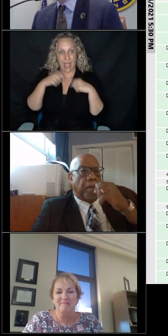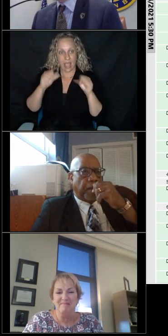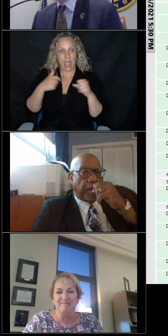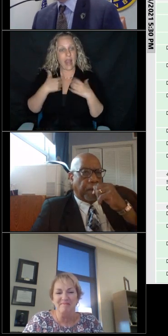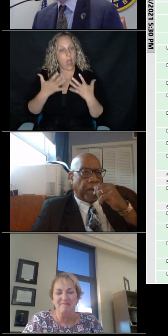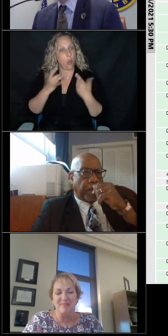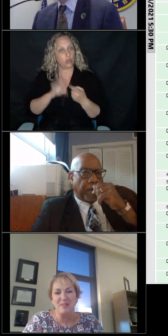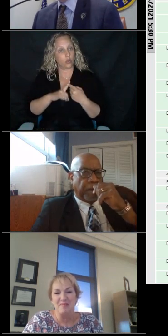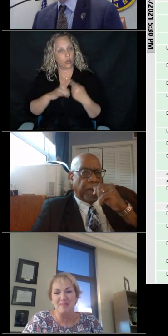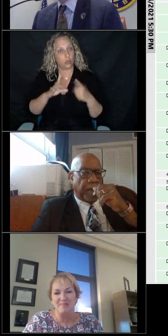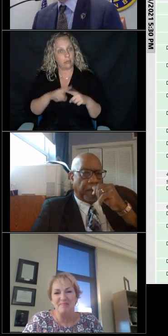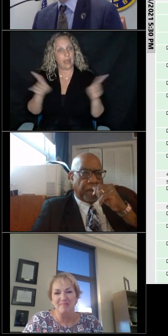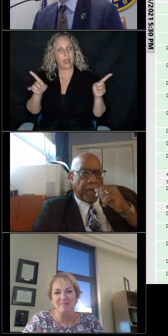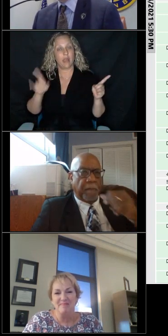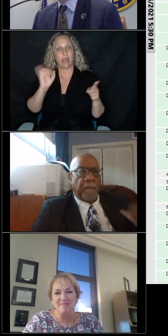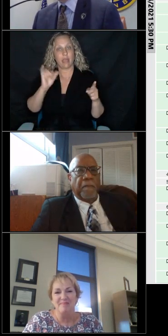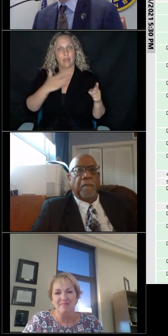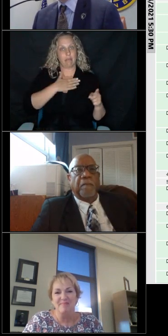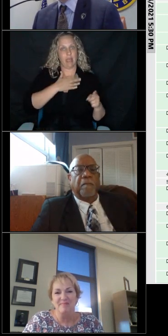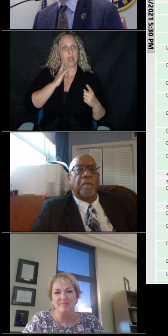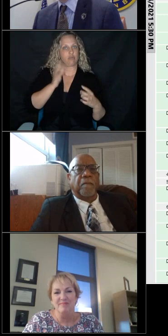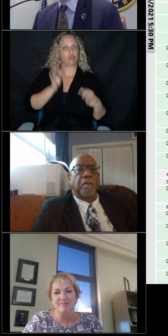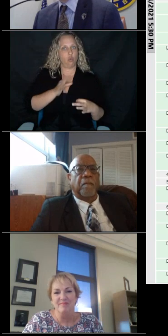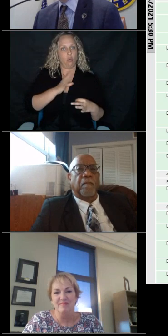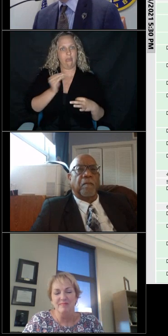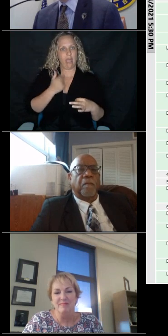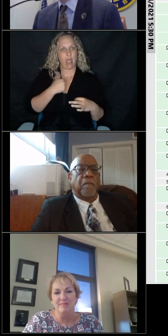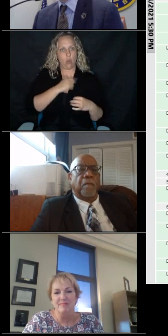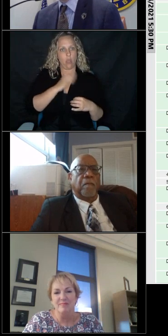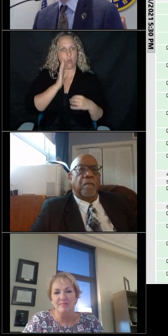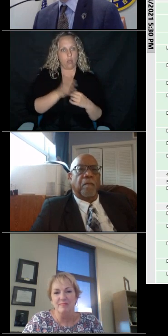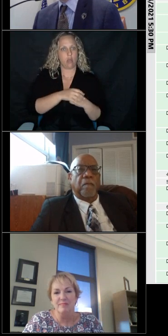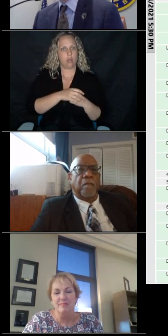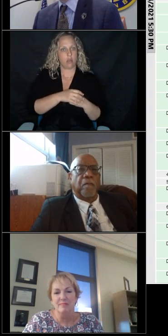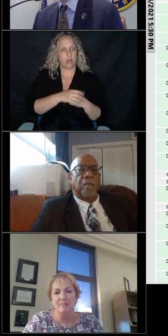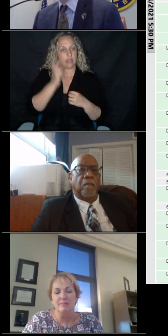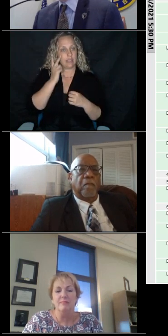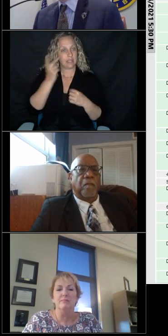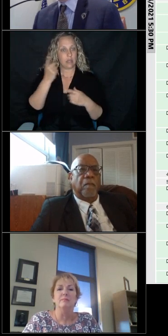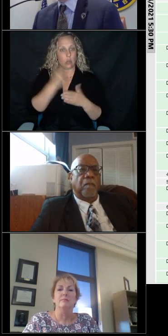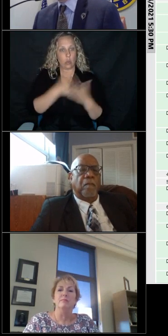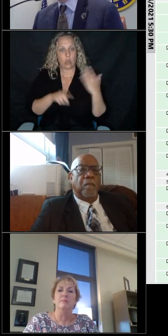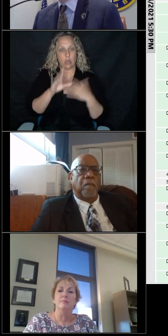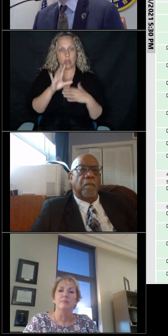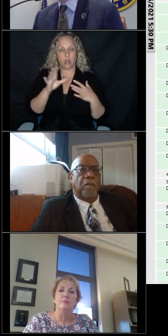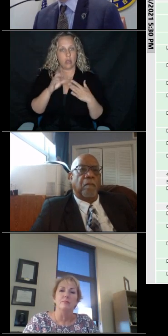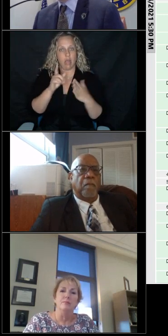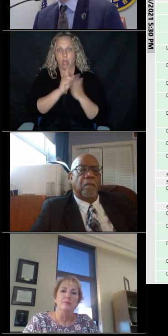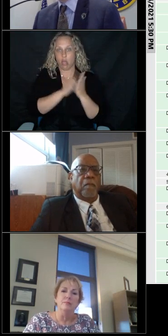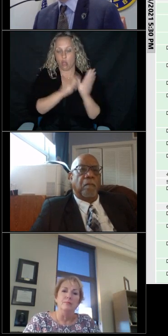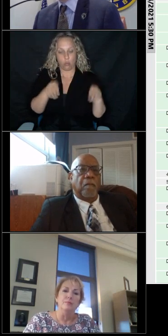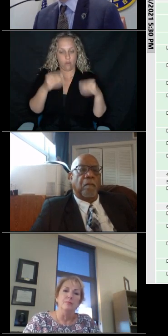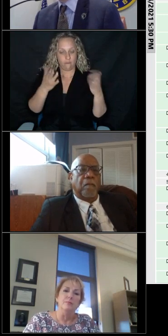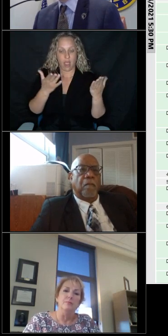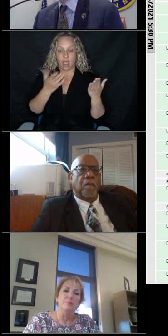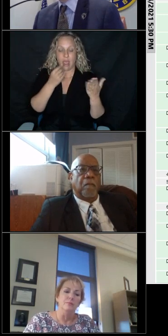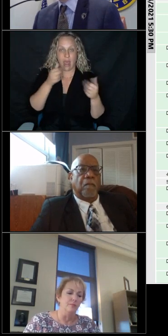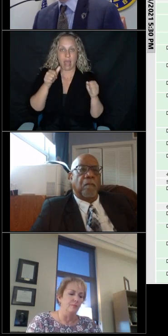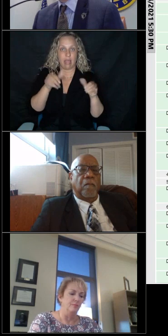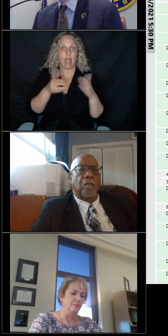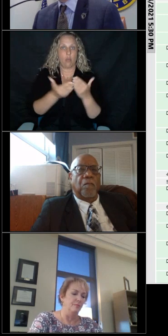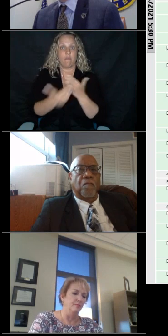to, but that is my choice, and we will see what our laws provide and allow moving